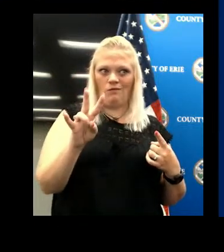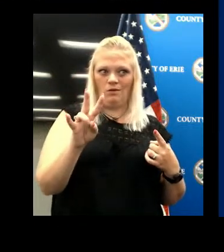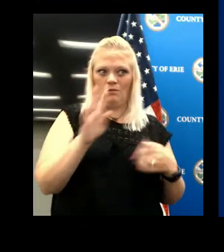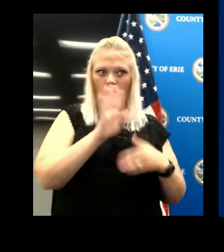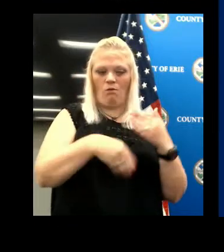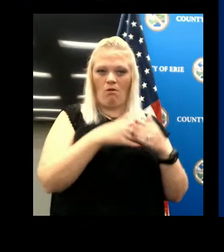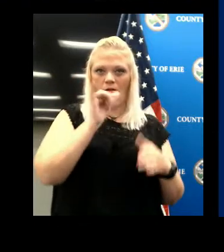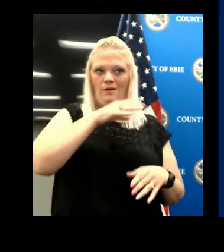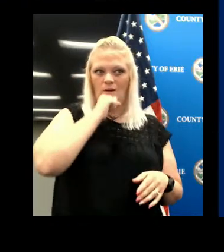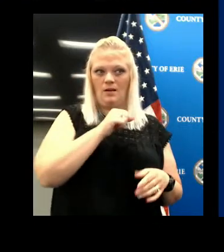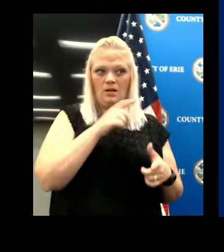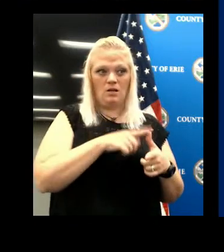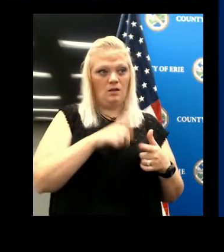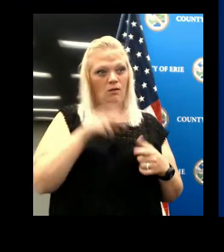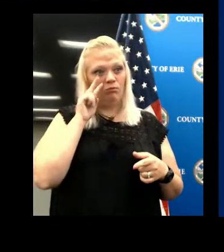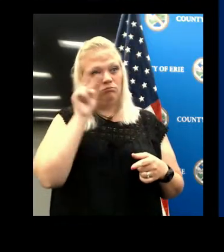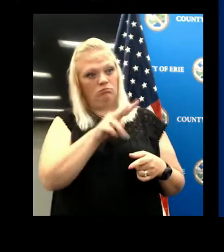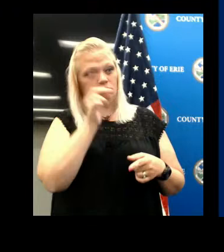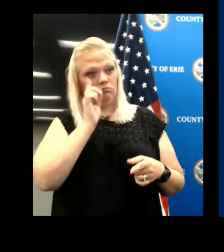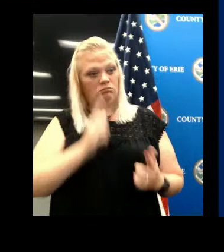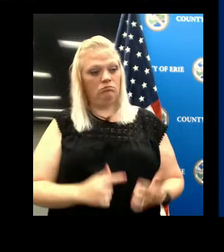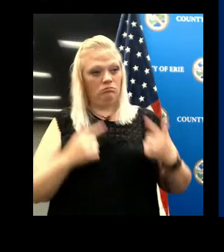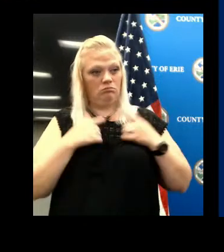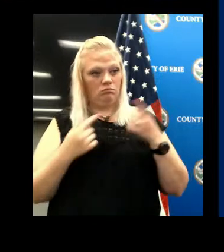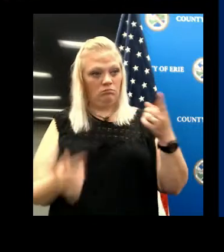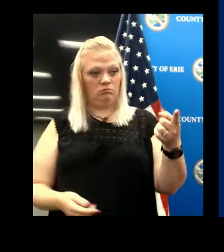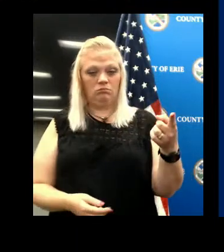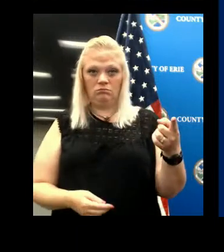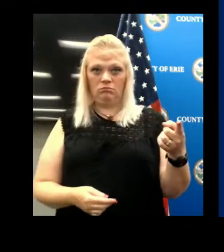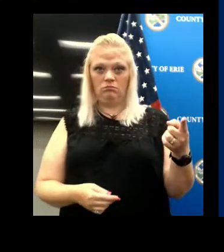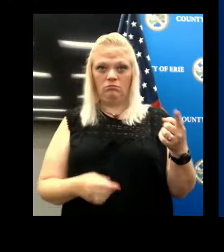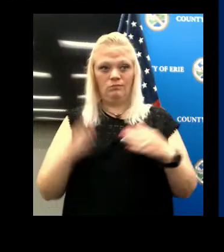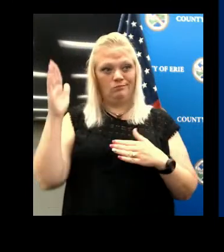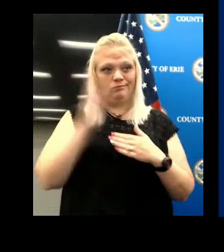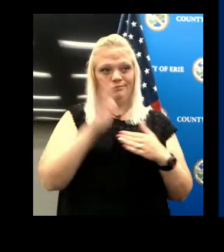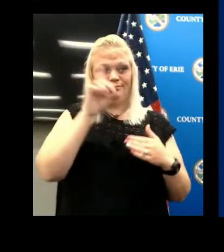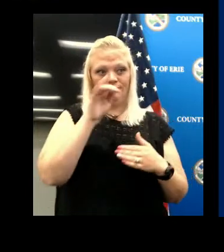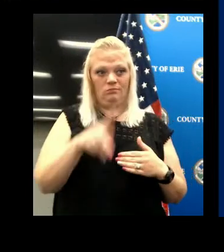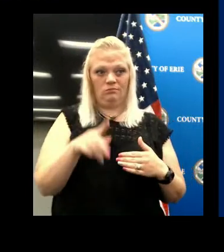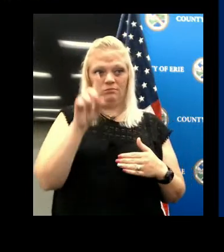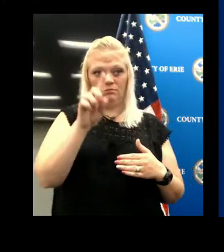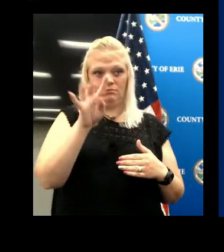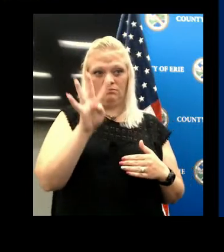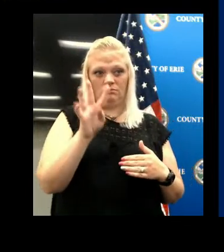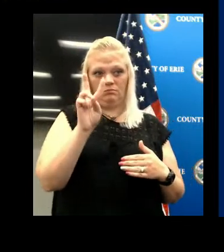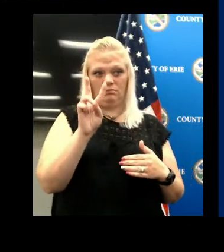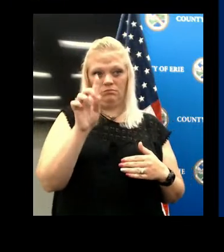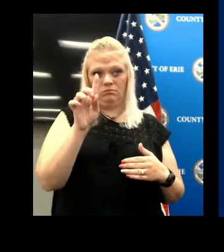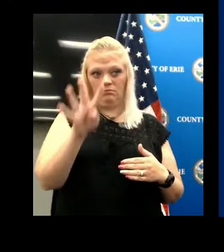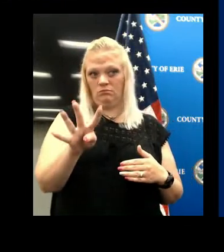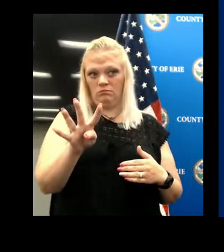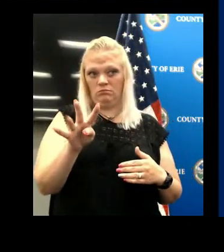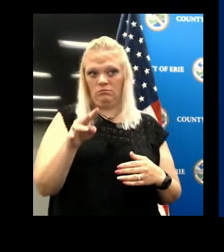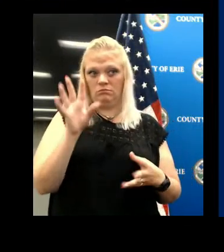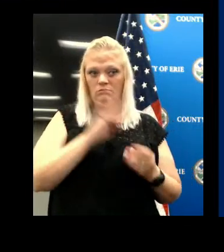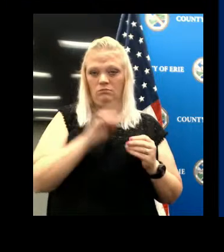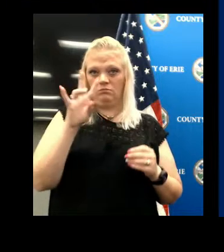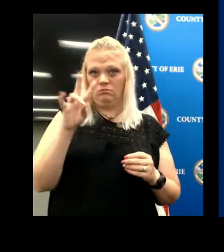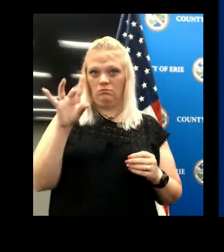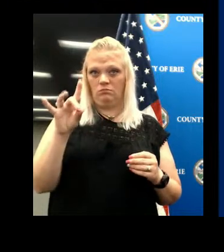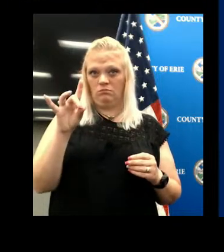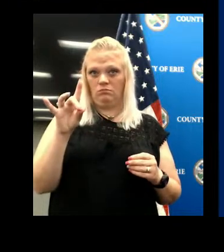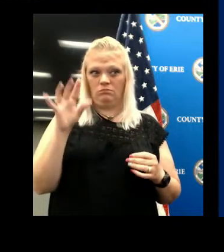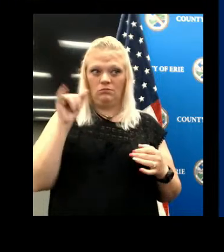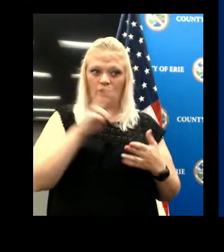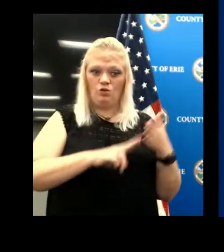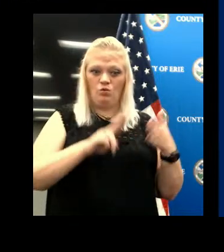then you look at where they live, and you see that the highest zip code last week was 14214 with 78 cases, which is the